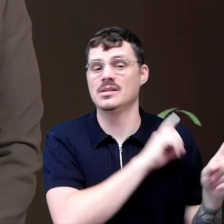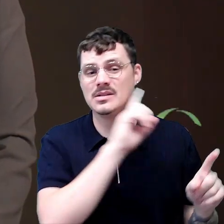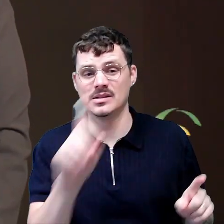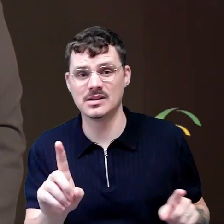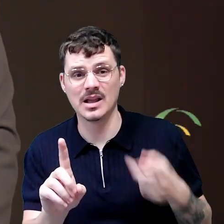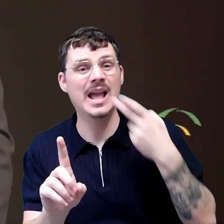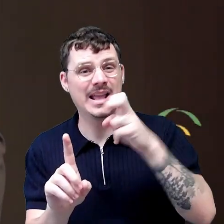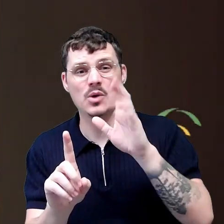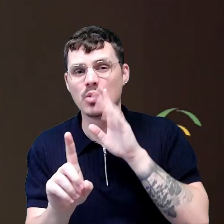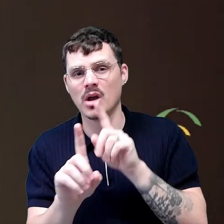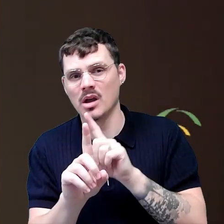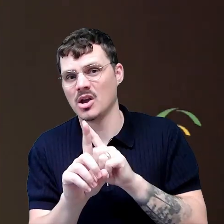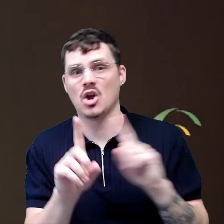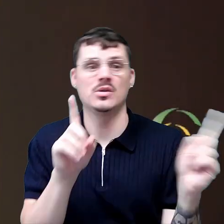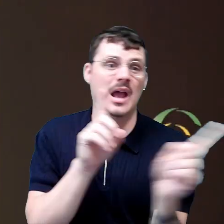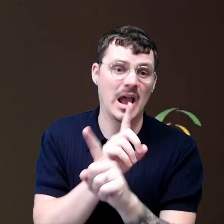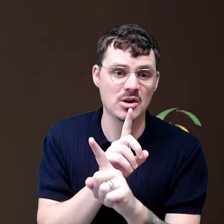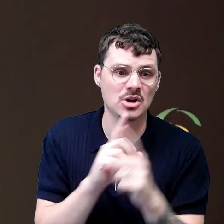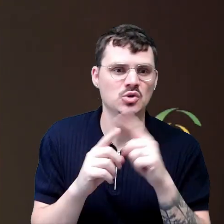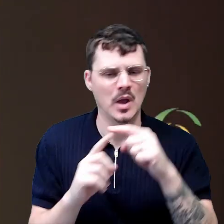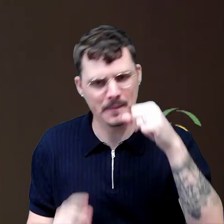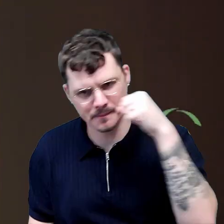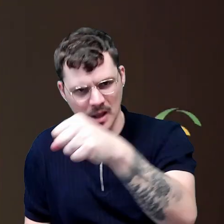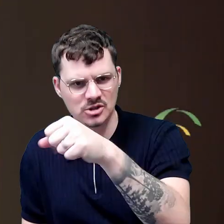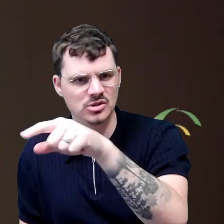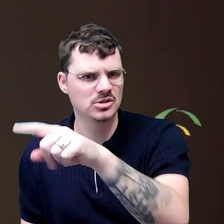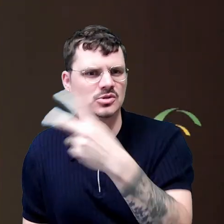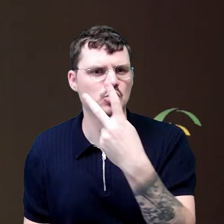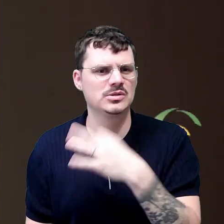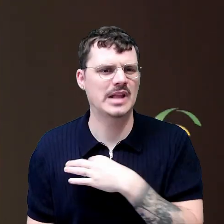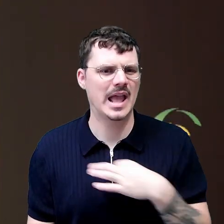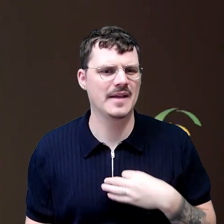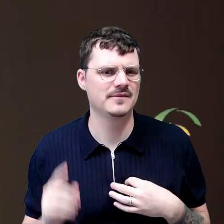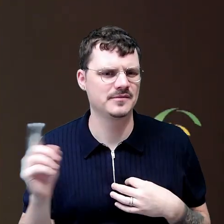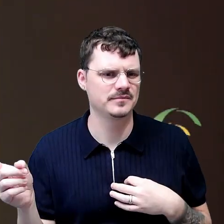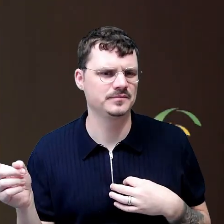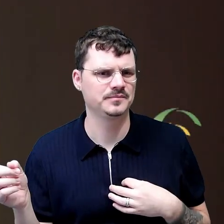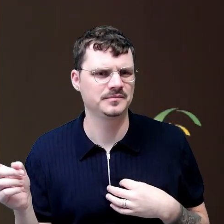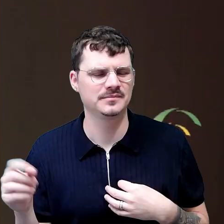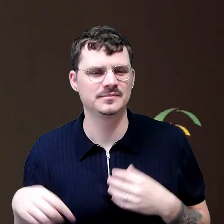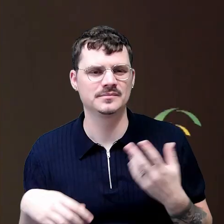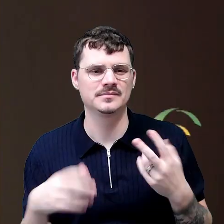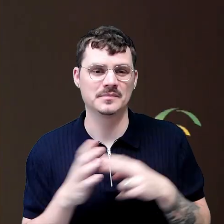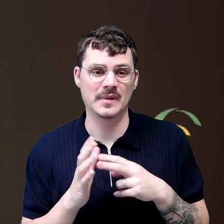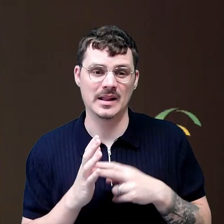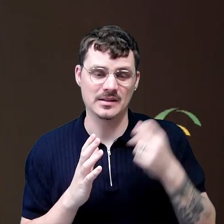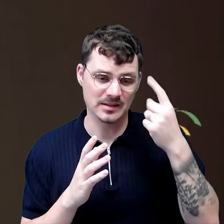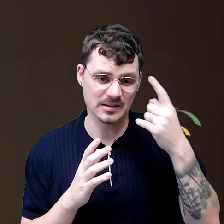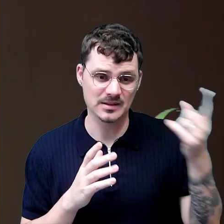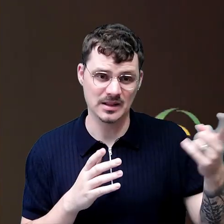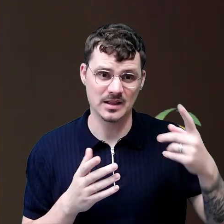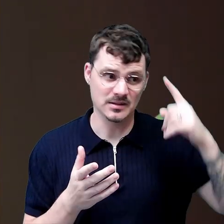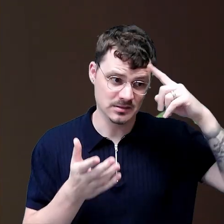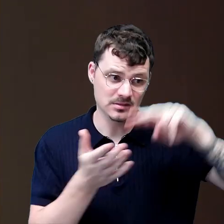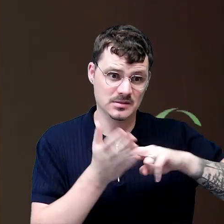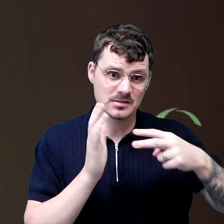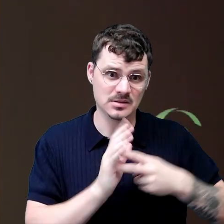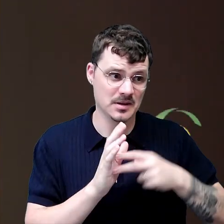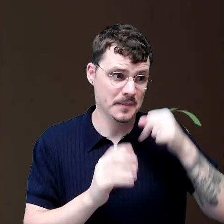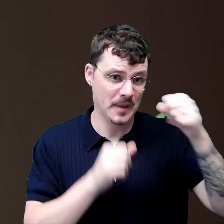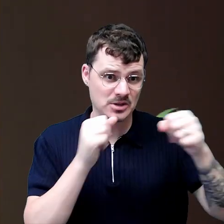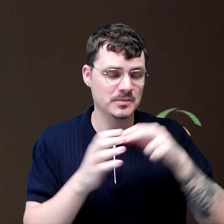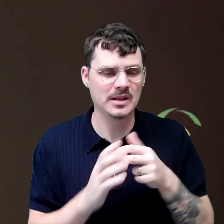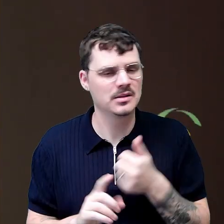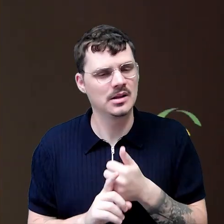them, he goes around them to punch those people. Well, if he can be that deliberate, then it's not a seizure.